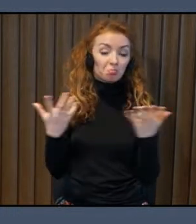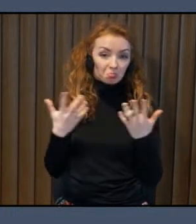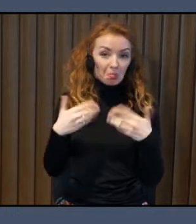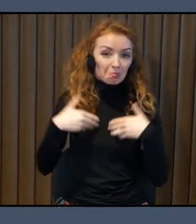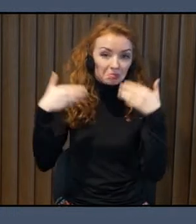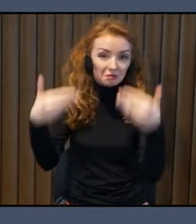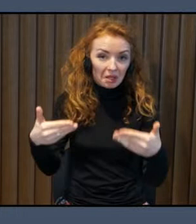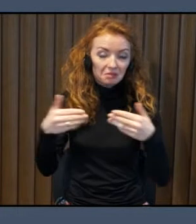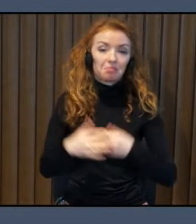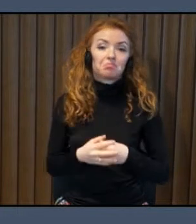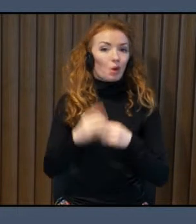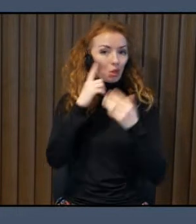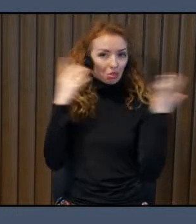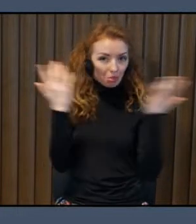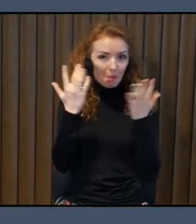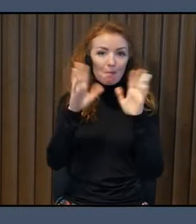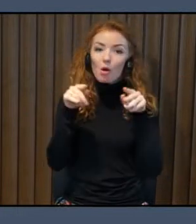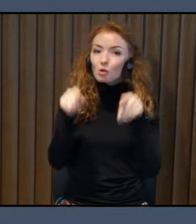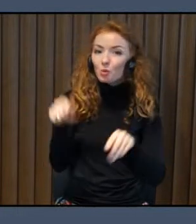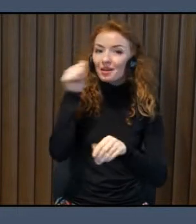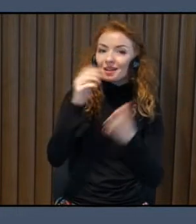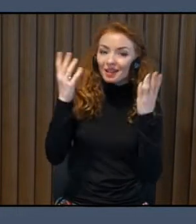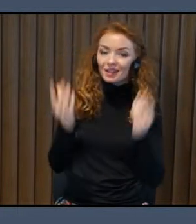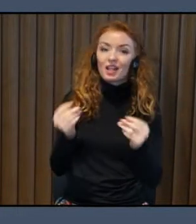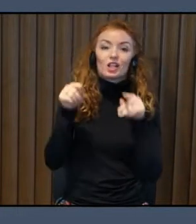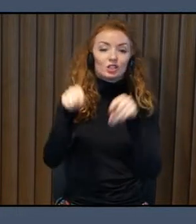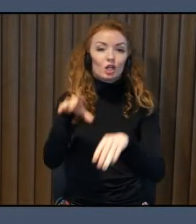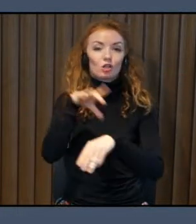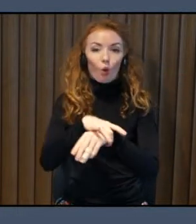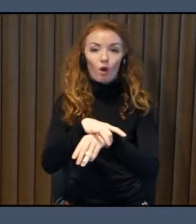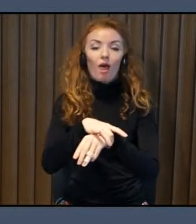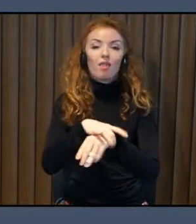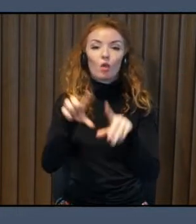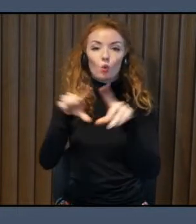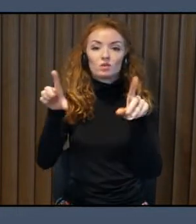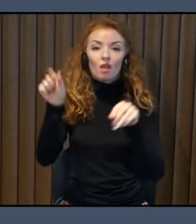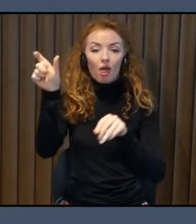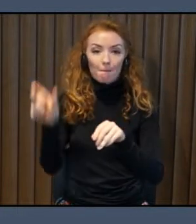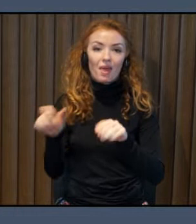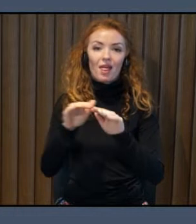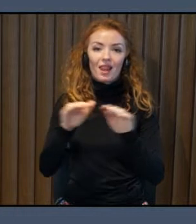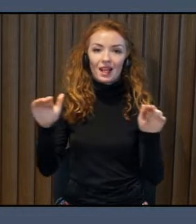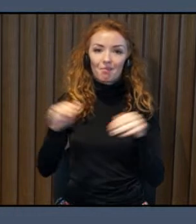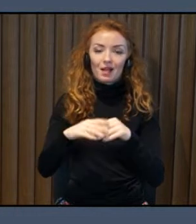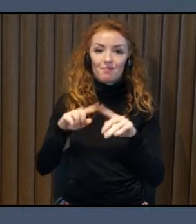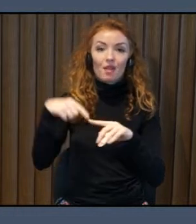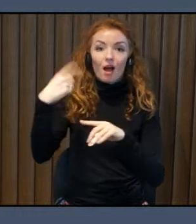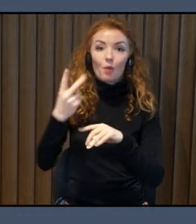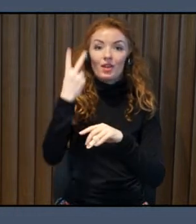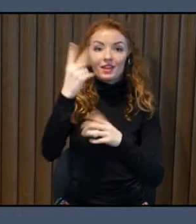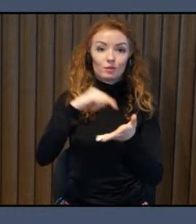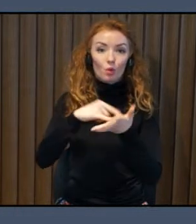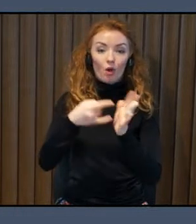but now this is a hotel, and so all the respect to you that this